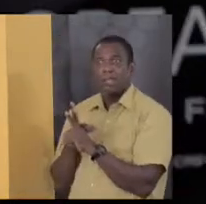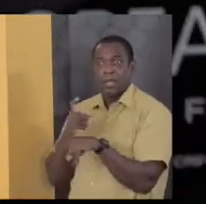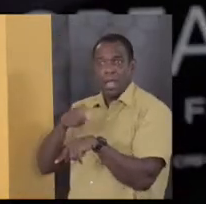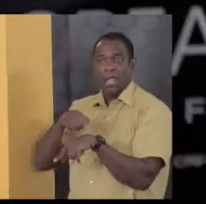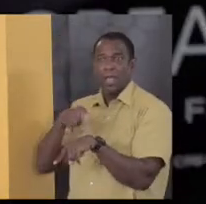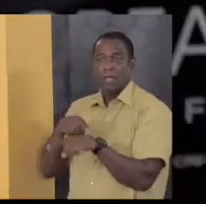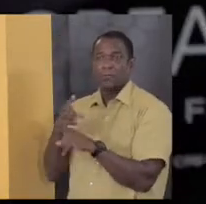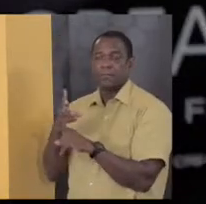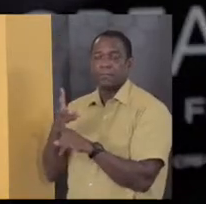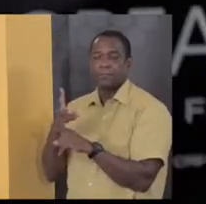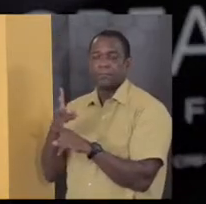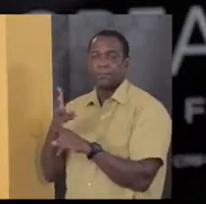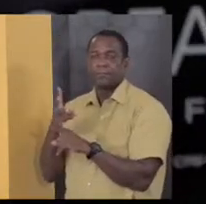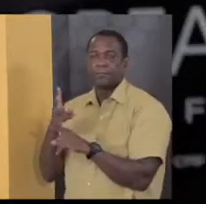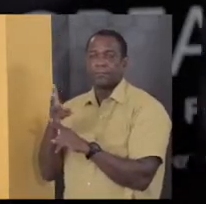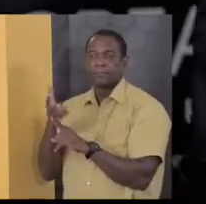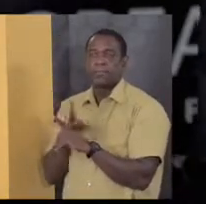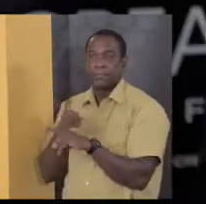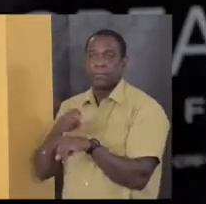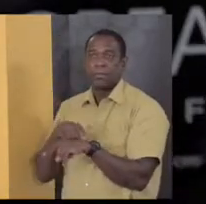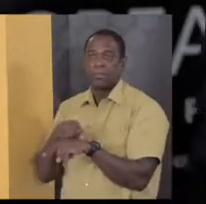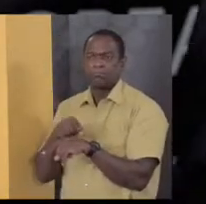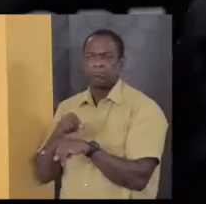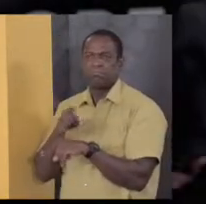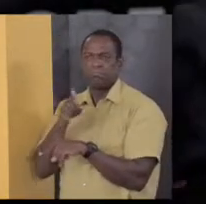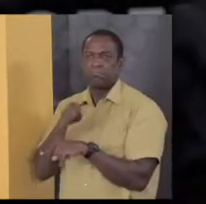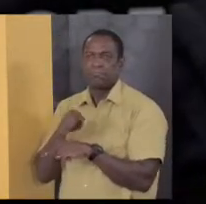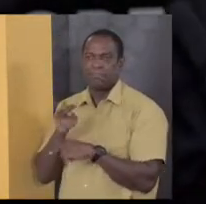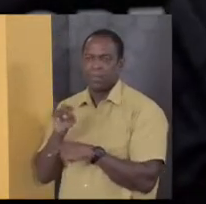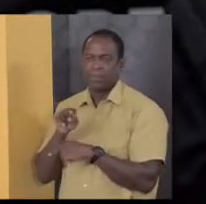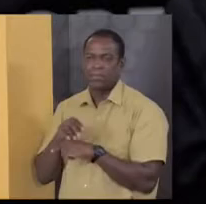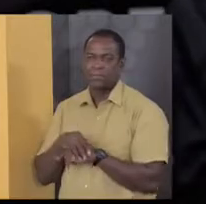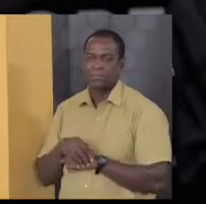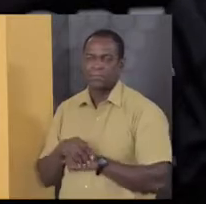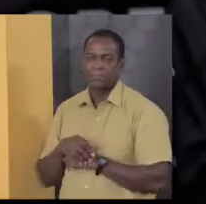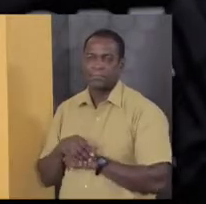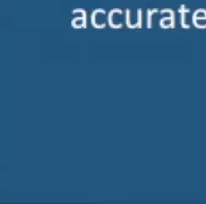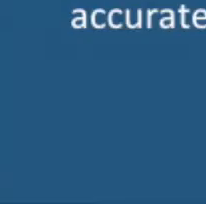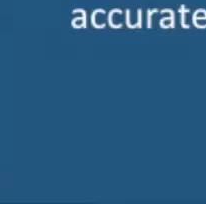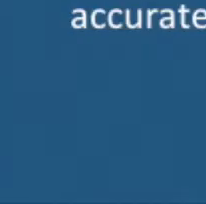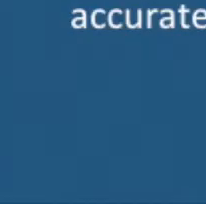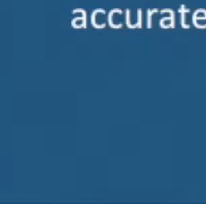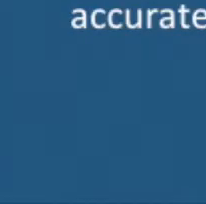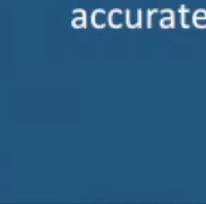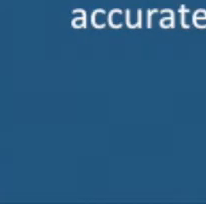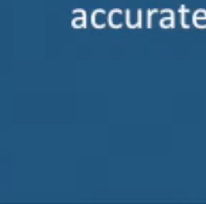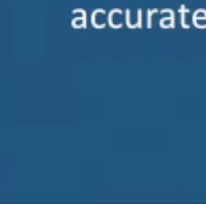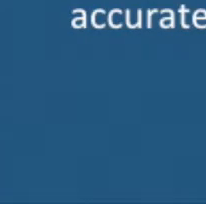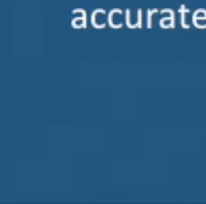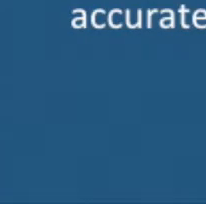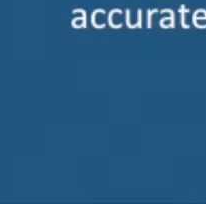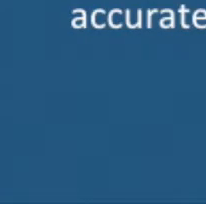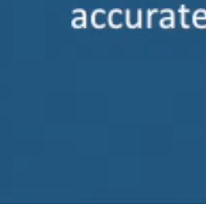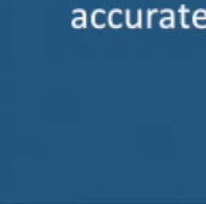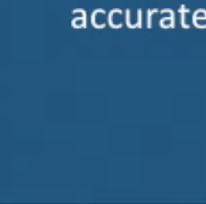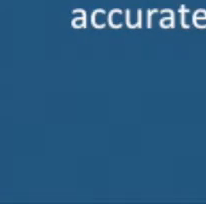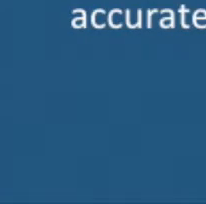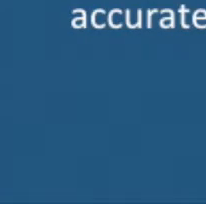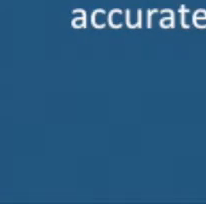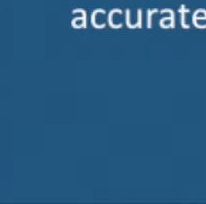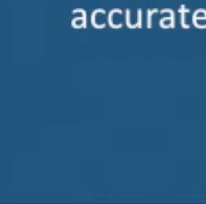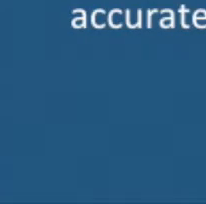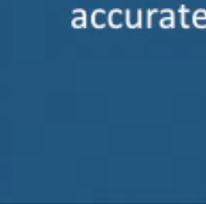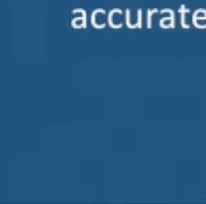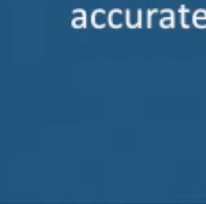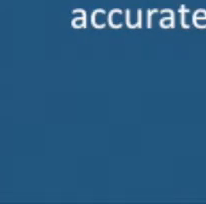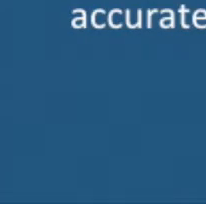a 6 month period. And you will see for New York's industry,